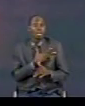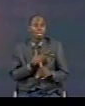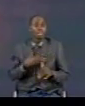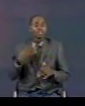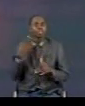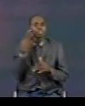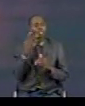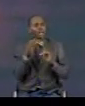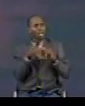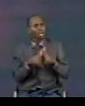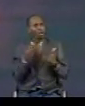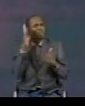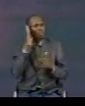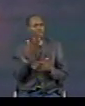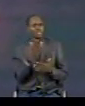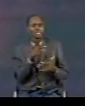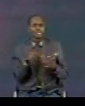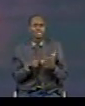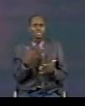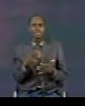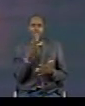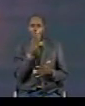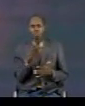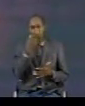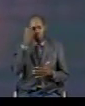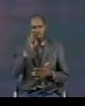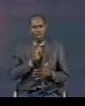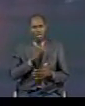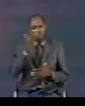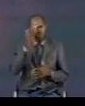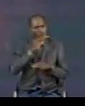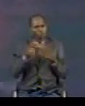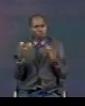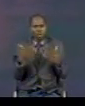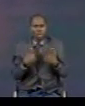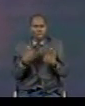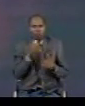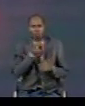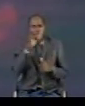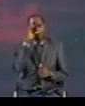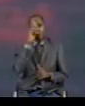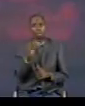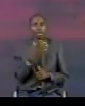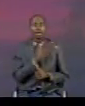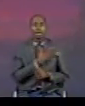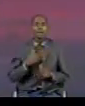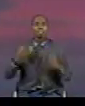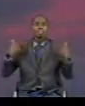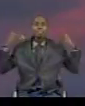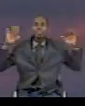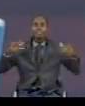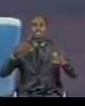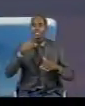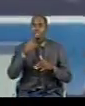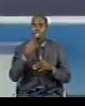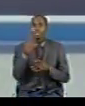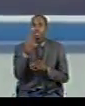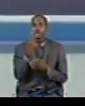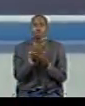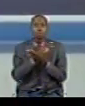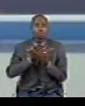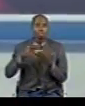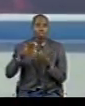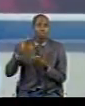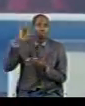be? Because I know not a man. And the angel said, the Holy Ghost in his power